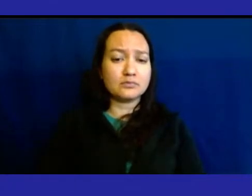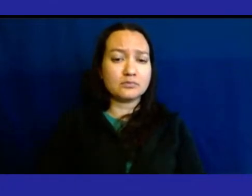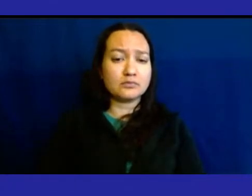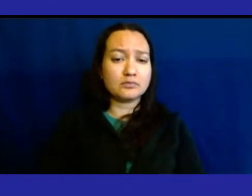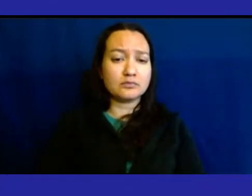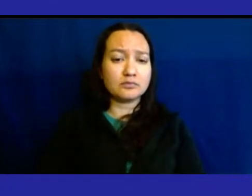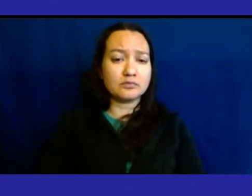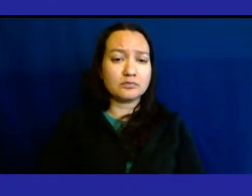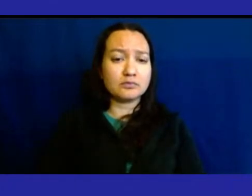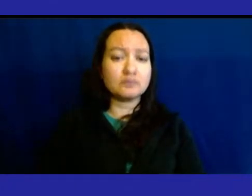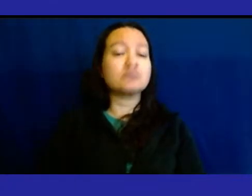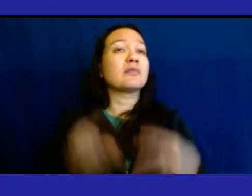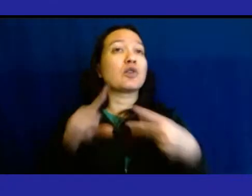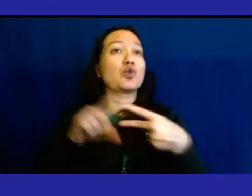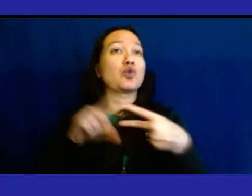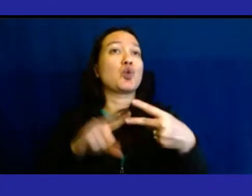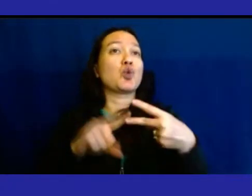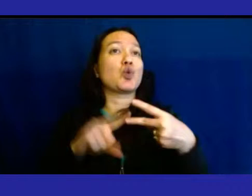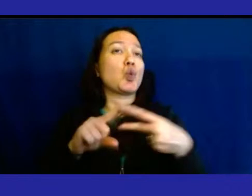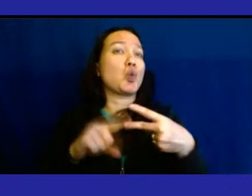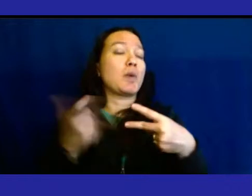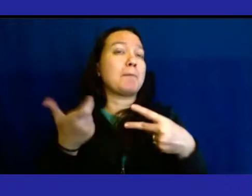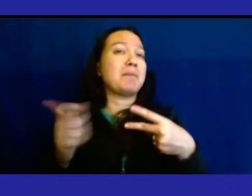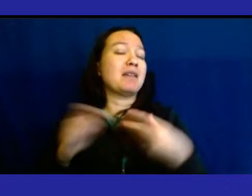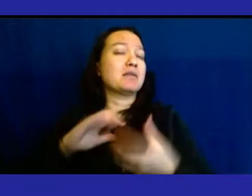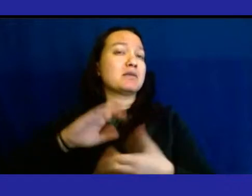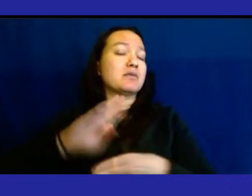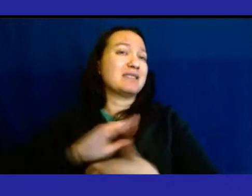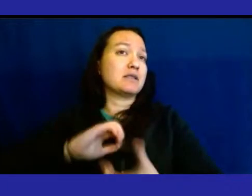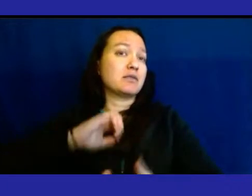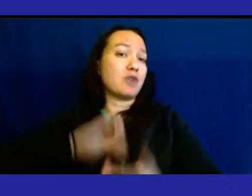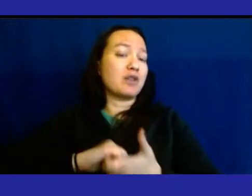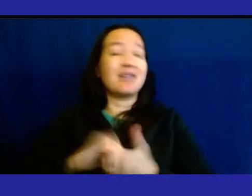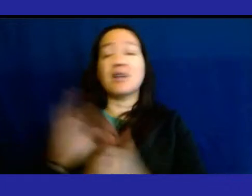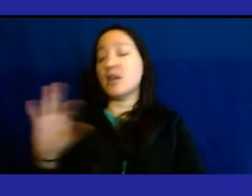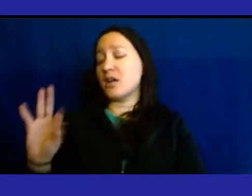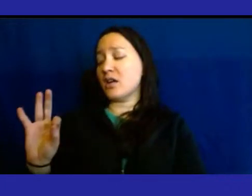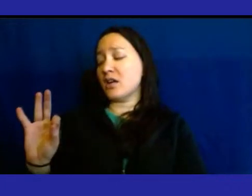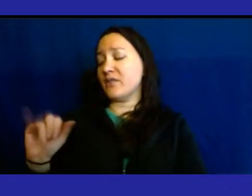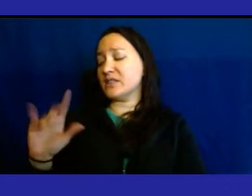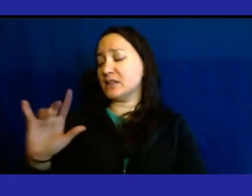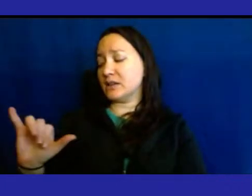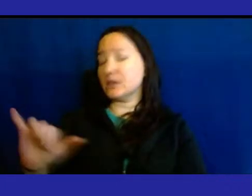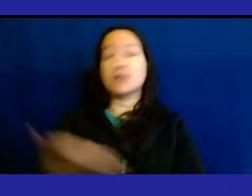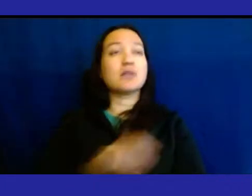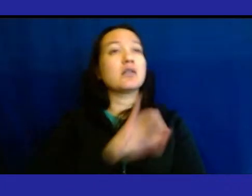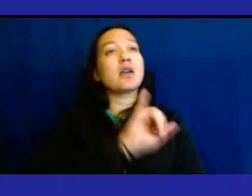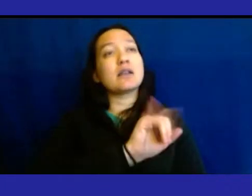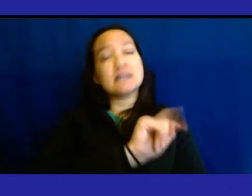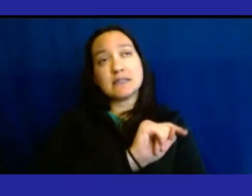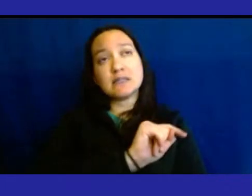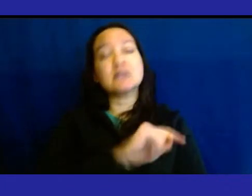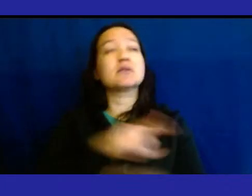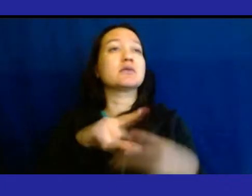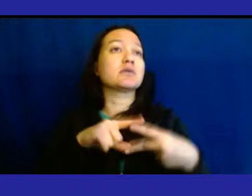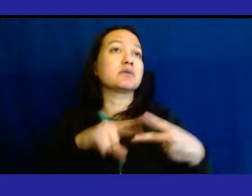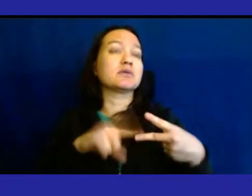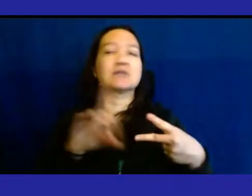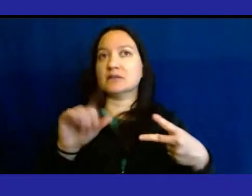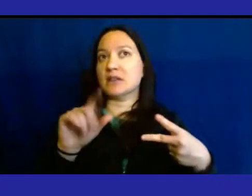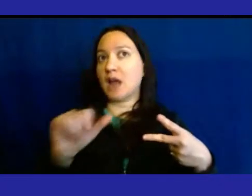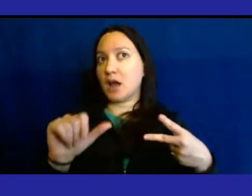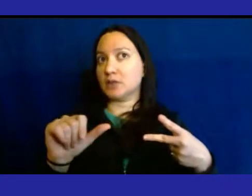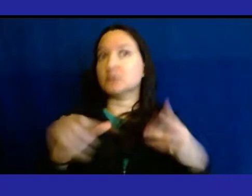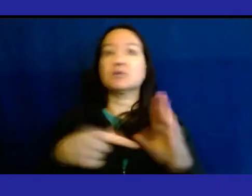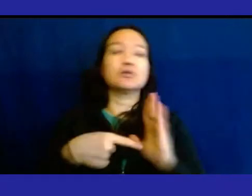So our two biggest business partners internally are our facilities group and our IT group. So this is just some data